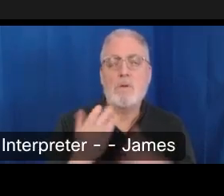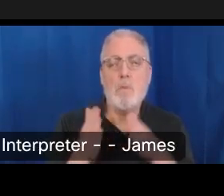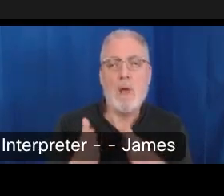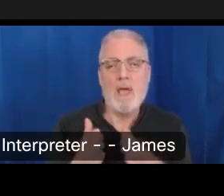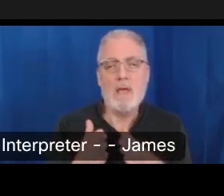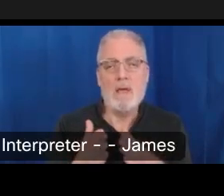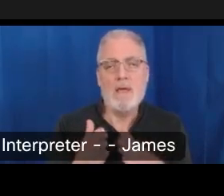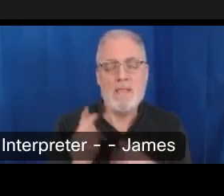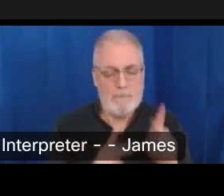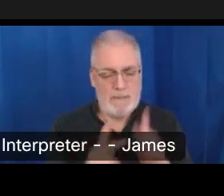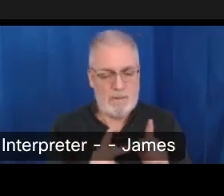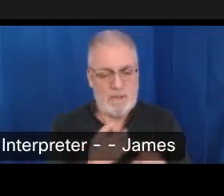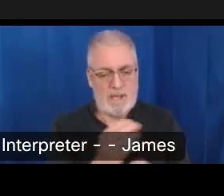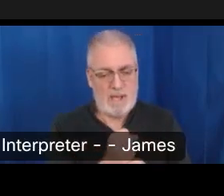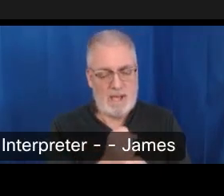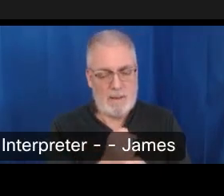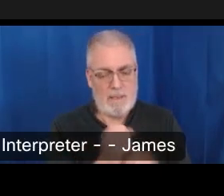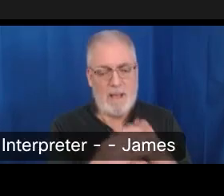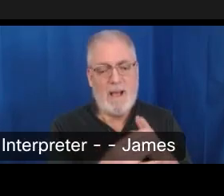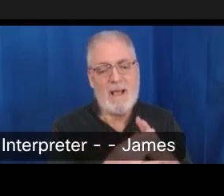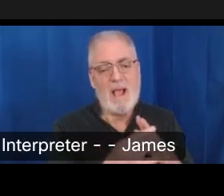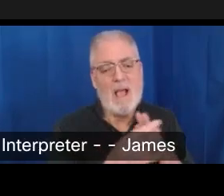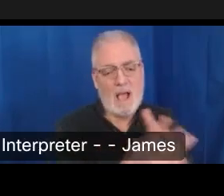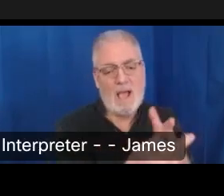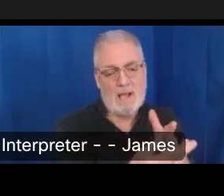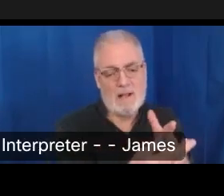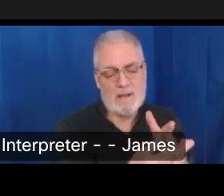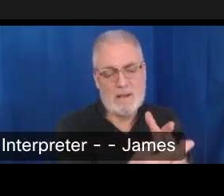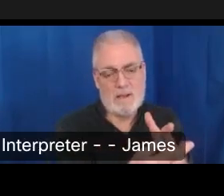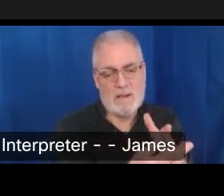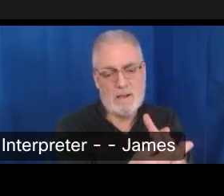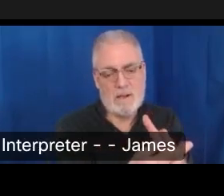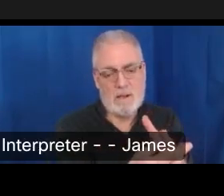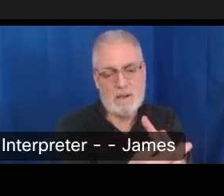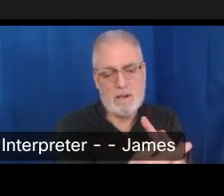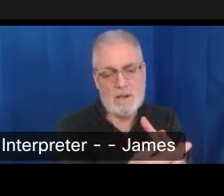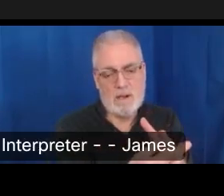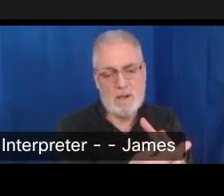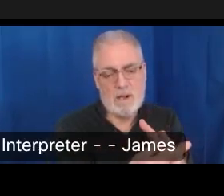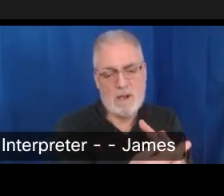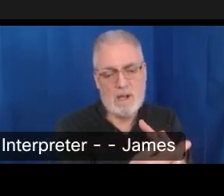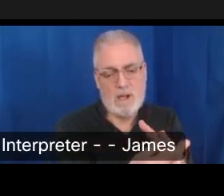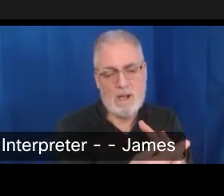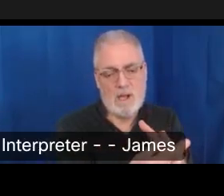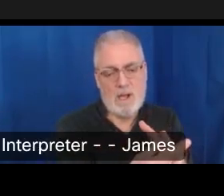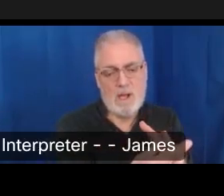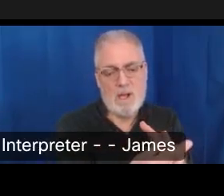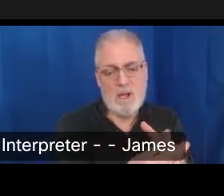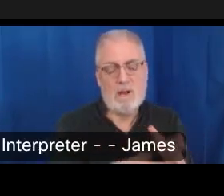We need to have, and I think big aware. The thing I was going to say before this was awareness and